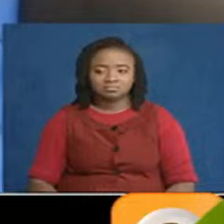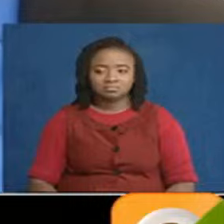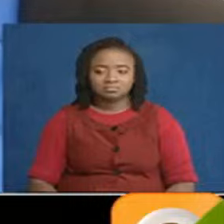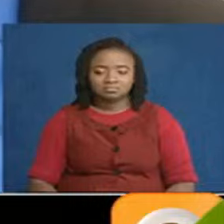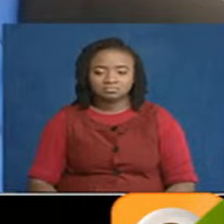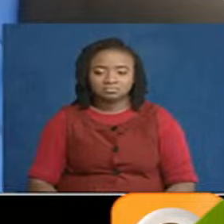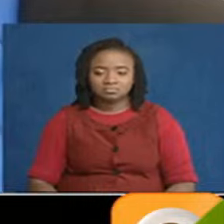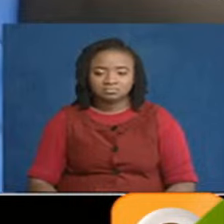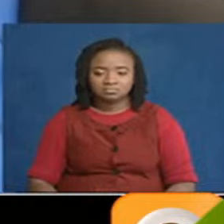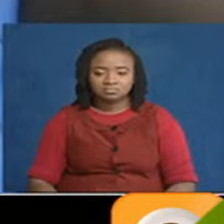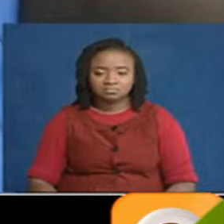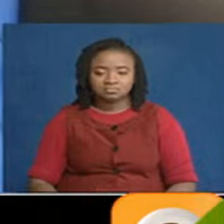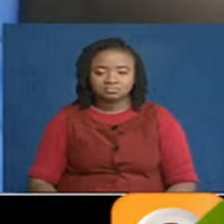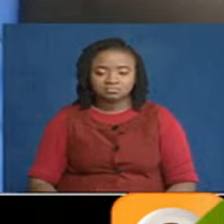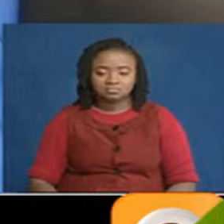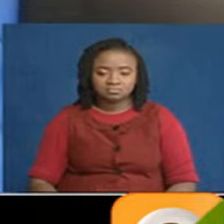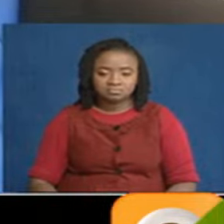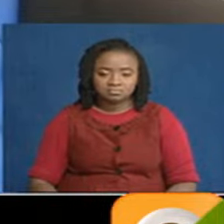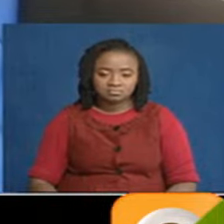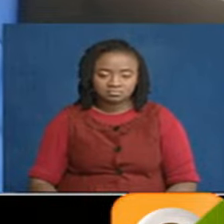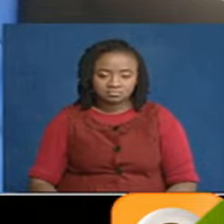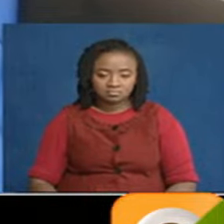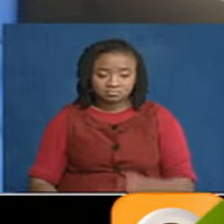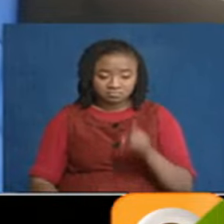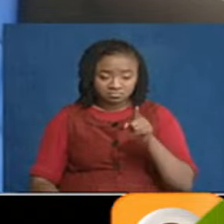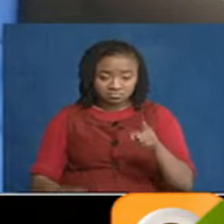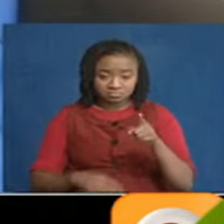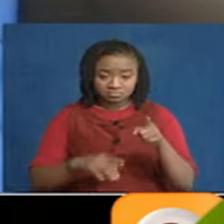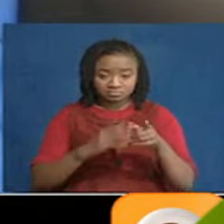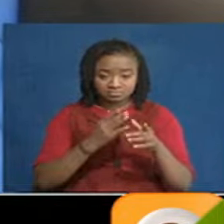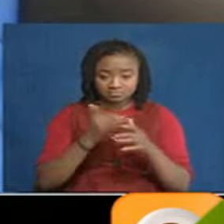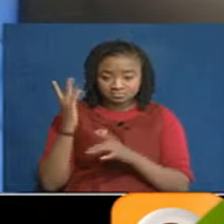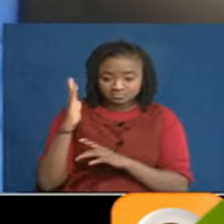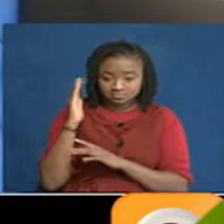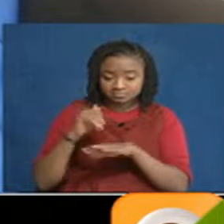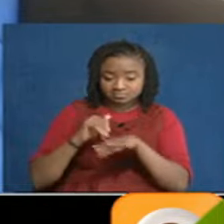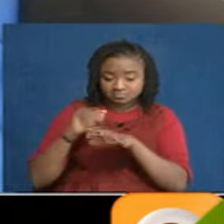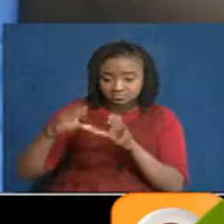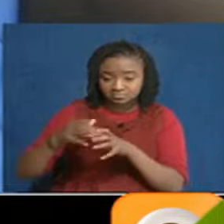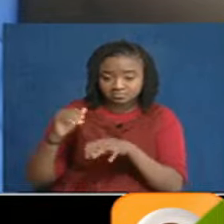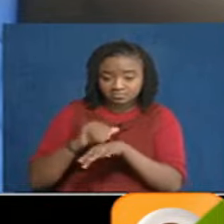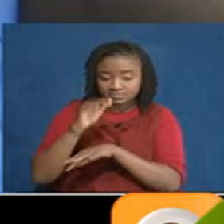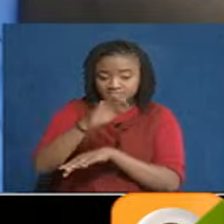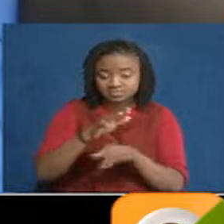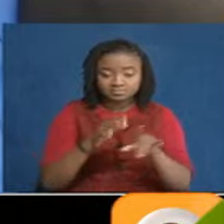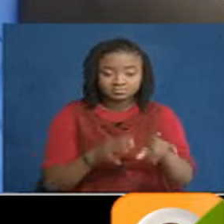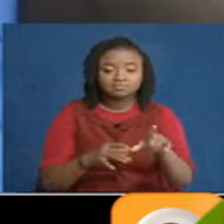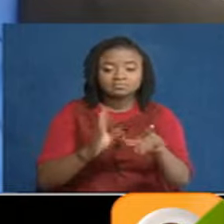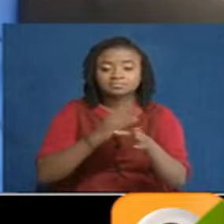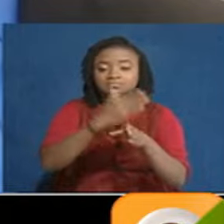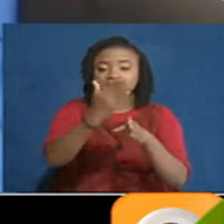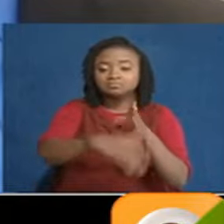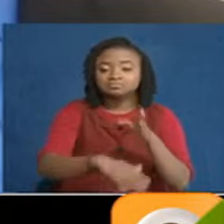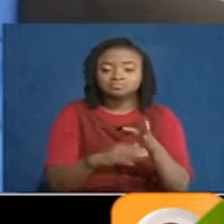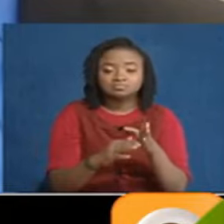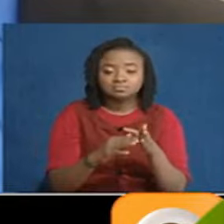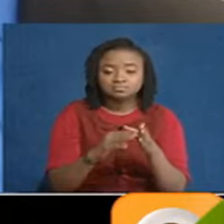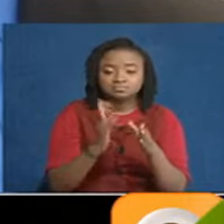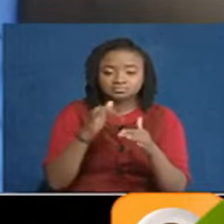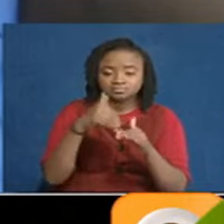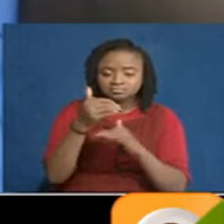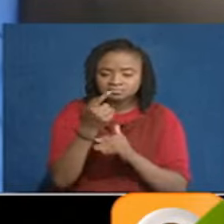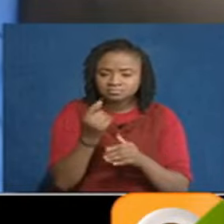security mission's mandate ends next month, if I'm not mistaken. Yes, there will